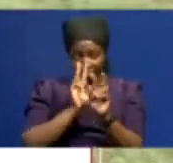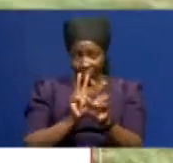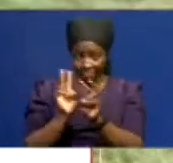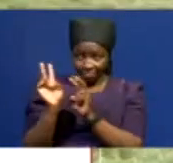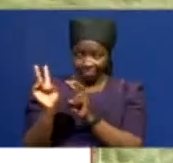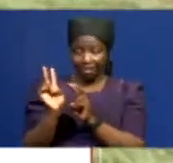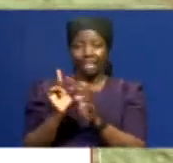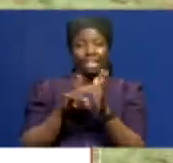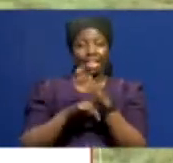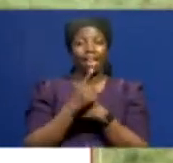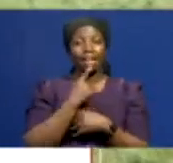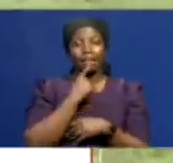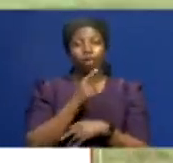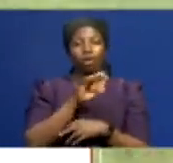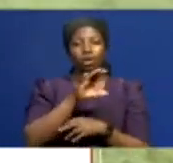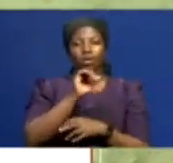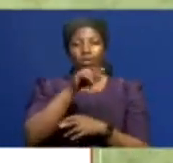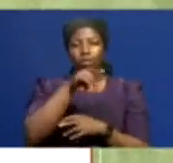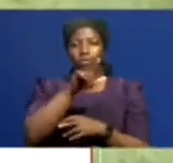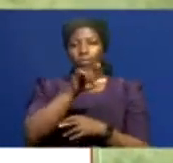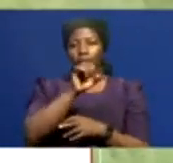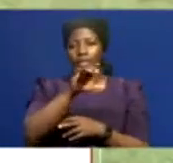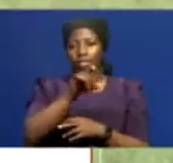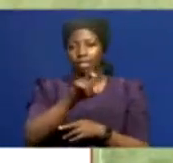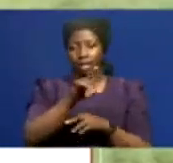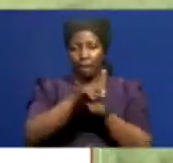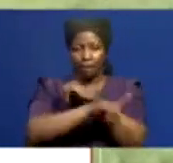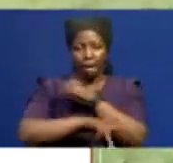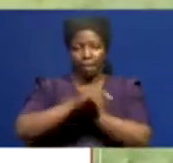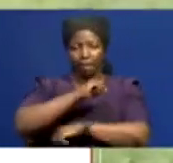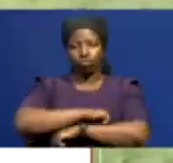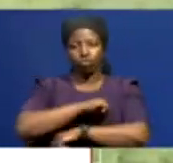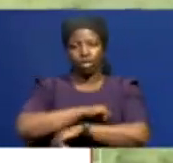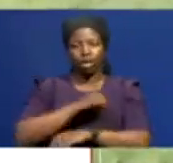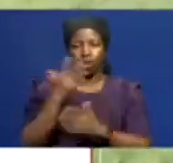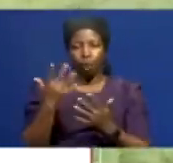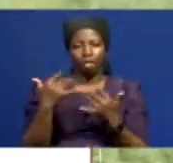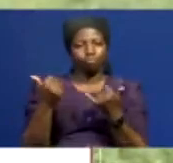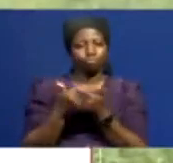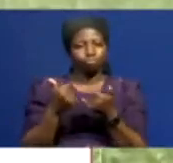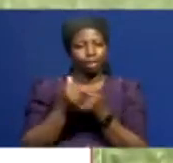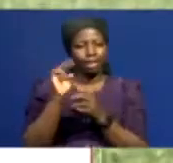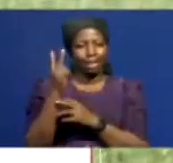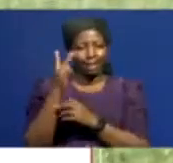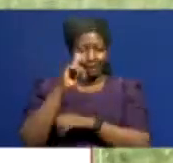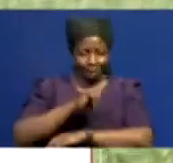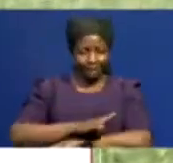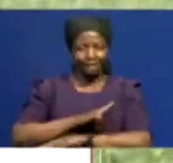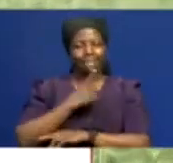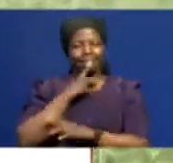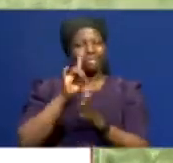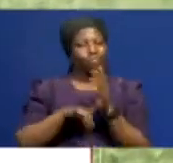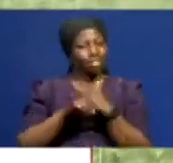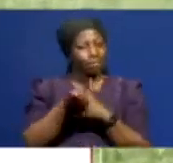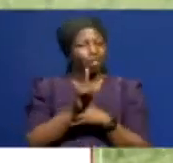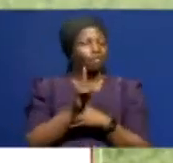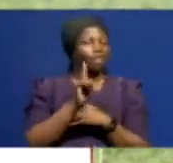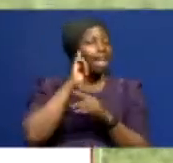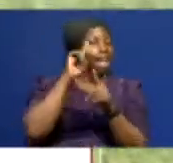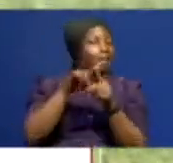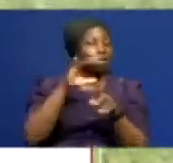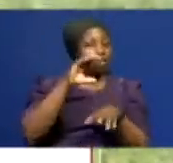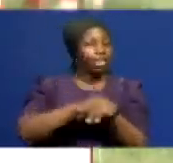Speaking at the Moi Complex Primary School, where the players entered day two, Mitambo said the talent scouts are scouting for the best players in the